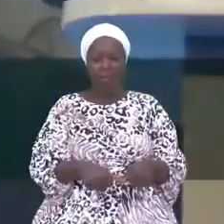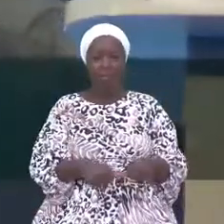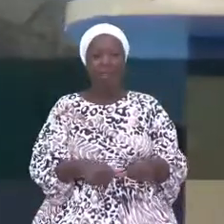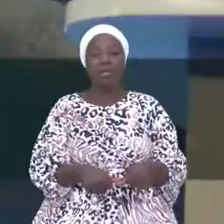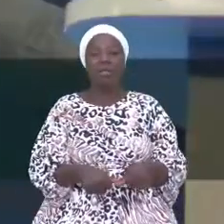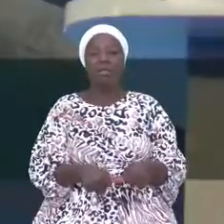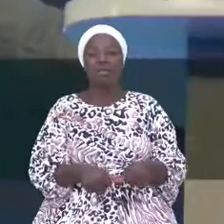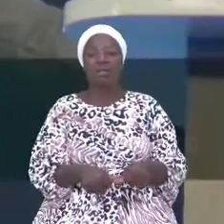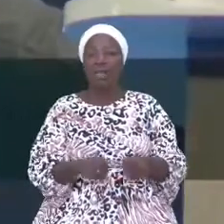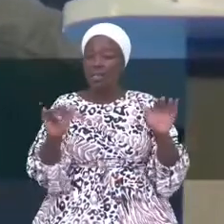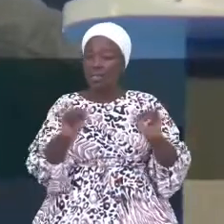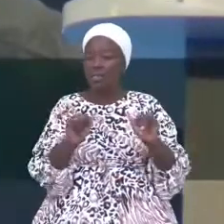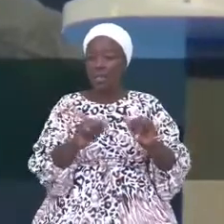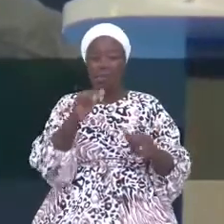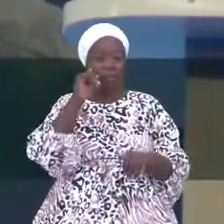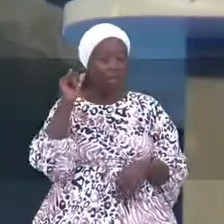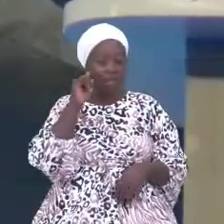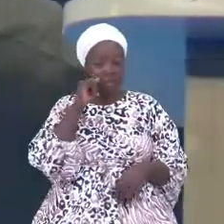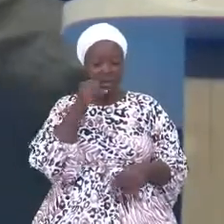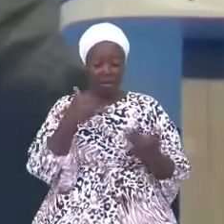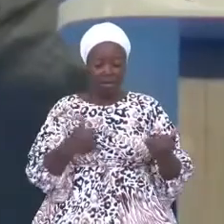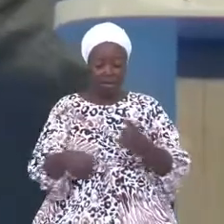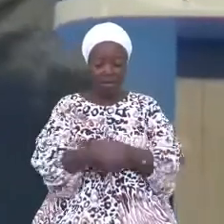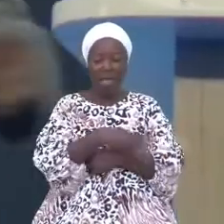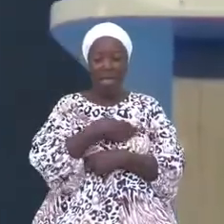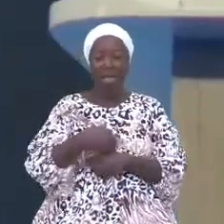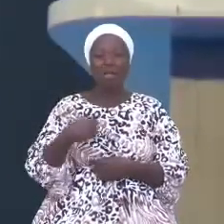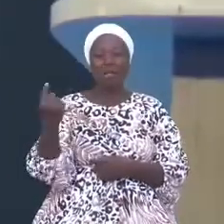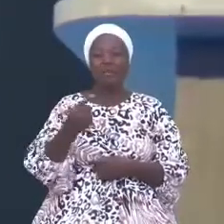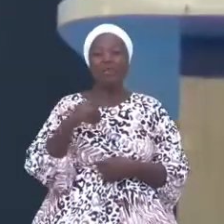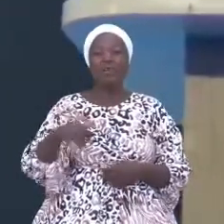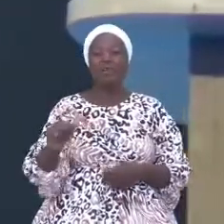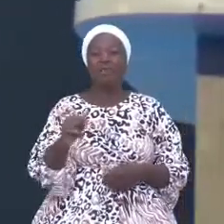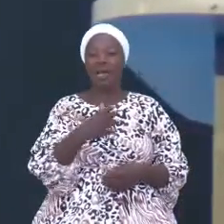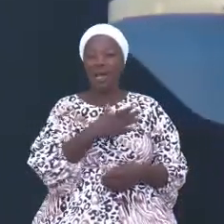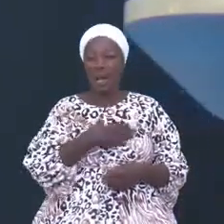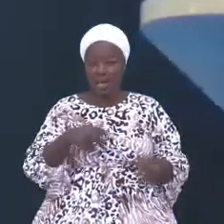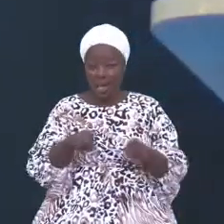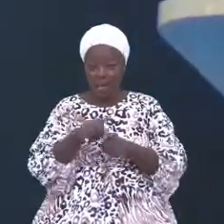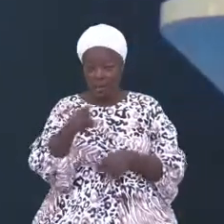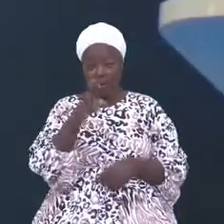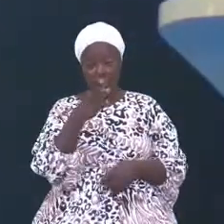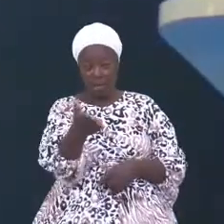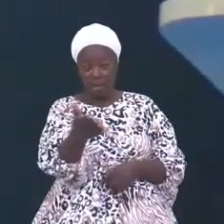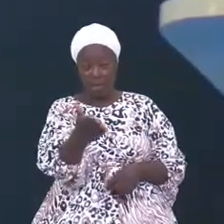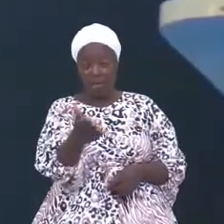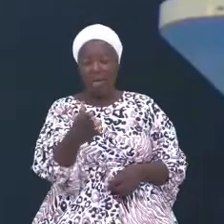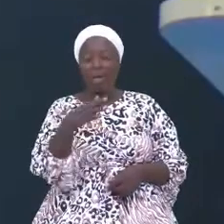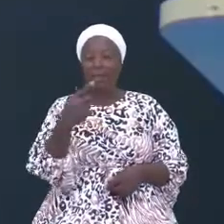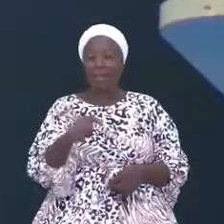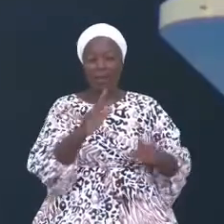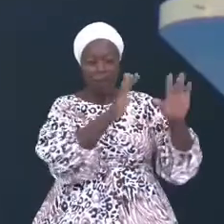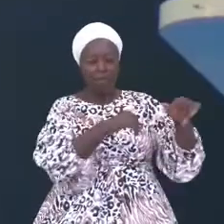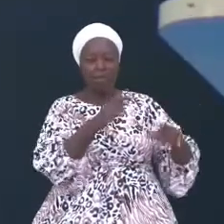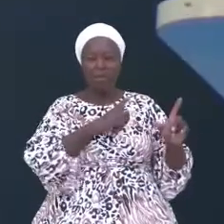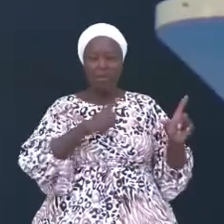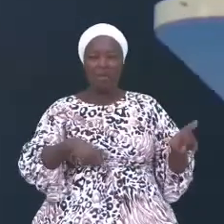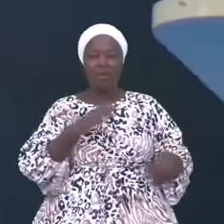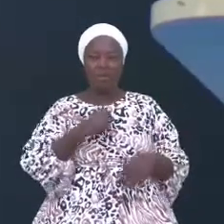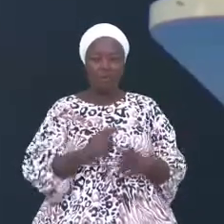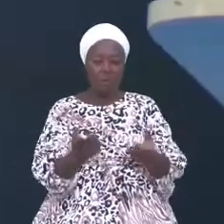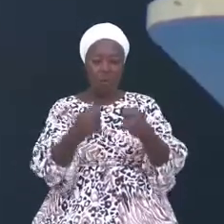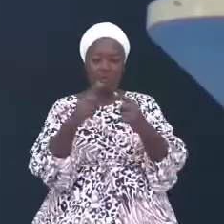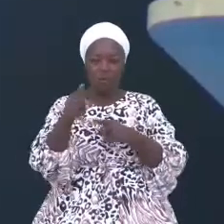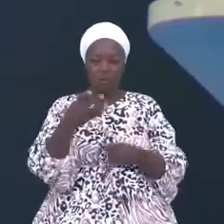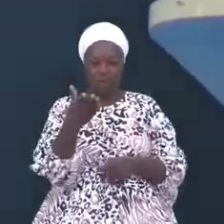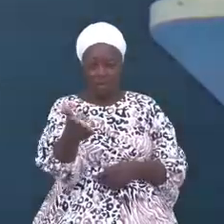same yesterday, today, and forever. And as you are there, the mercy of the Lord will meet you